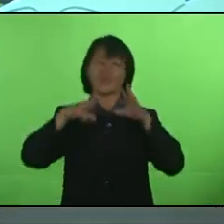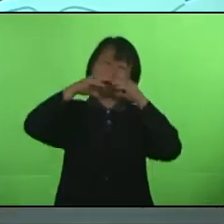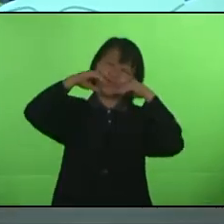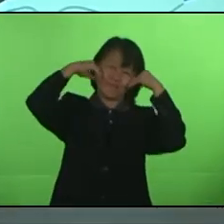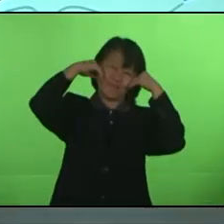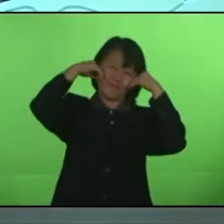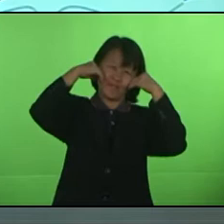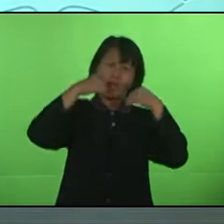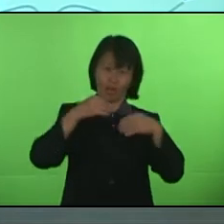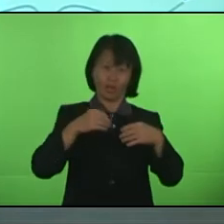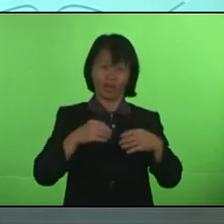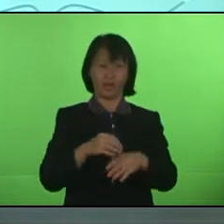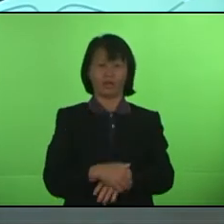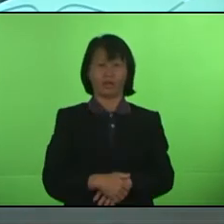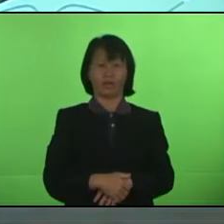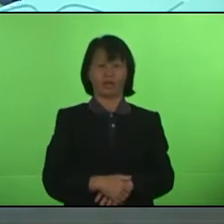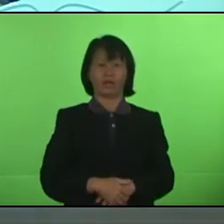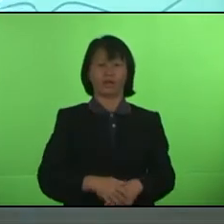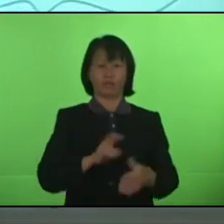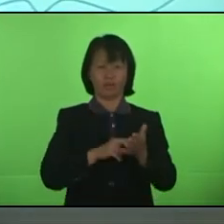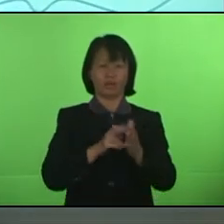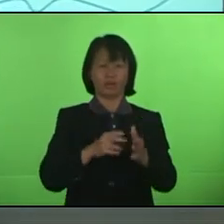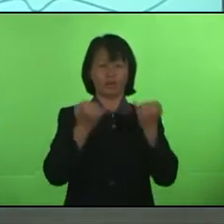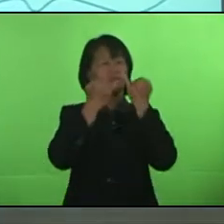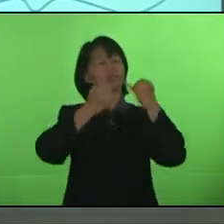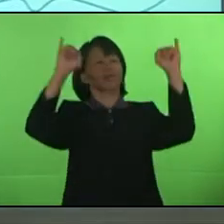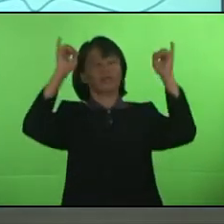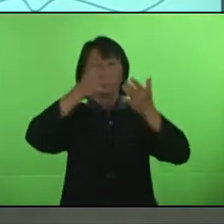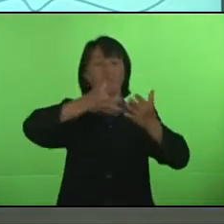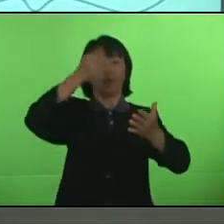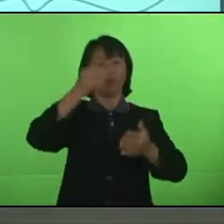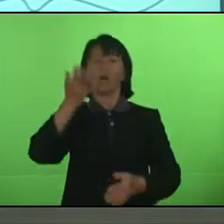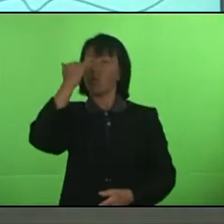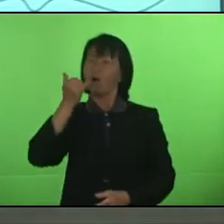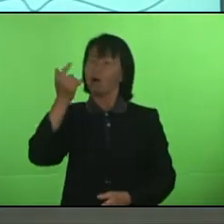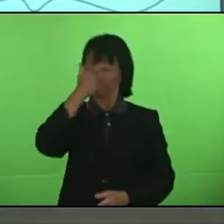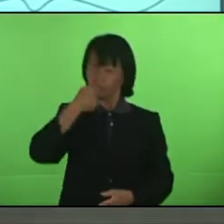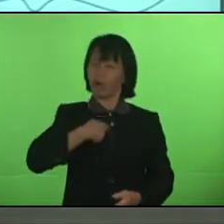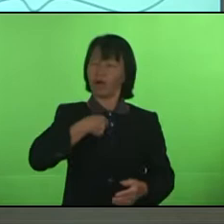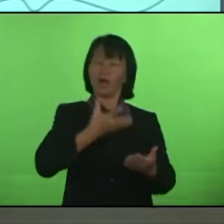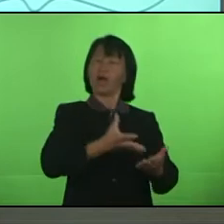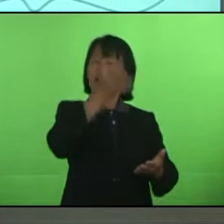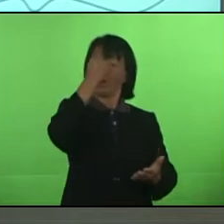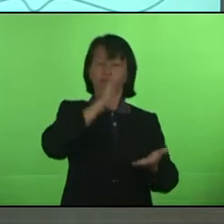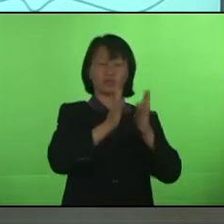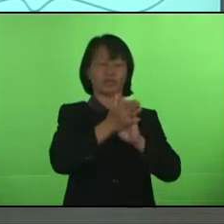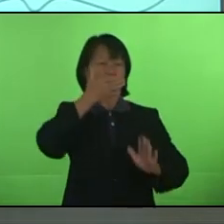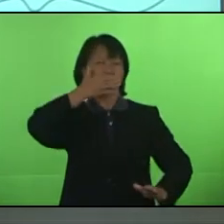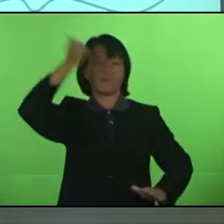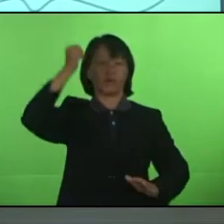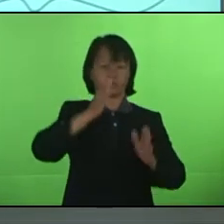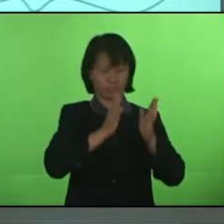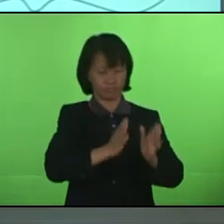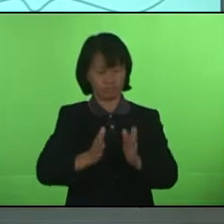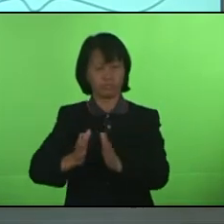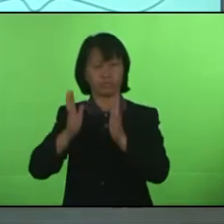nodding away, Okay, I am an independent learner. Why? He says, I've learned how to be a better planner and